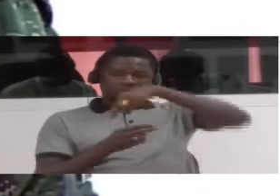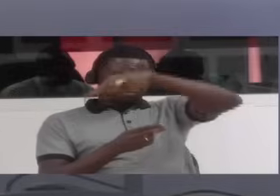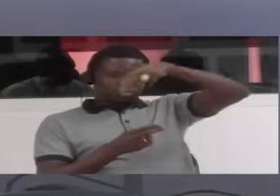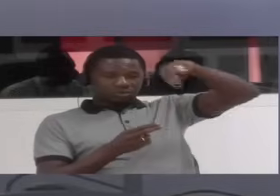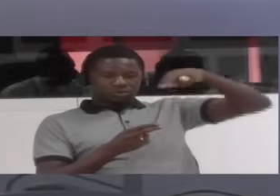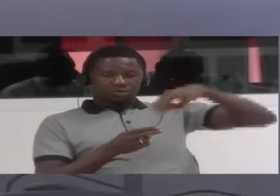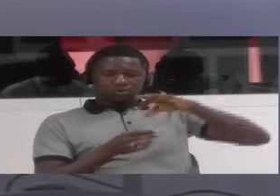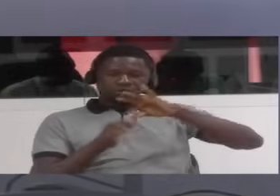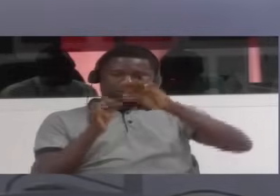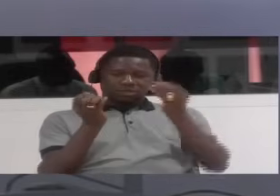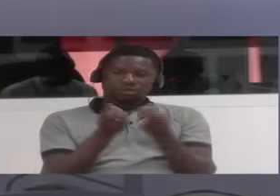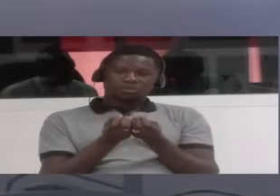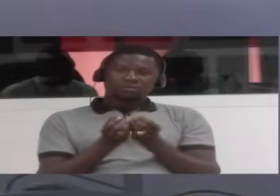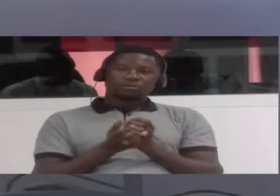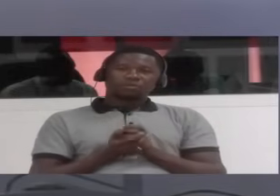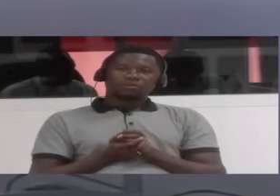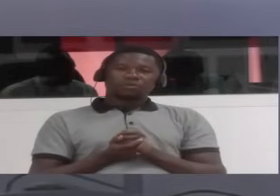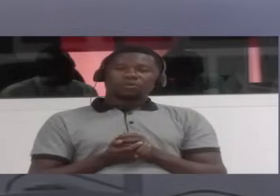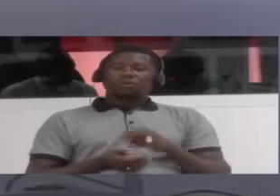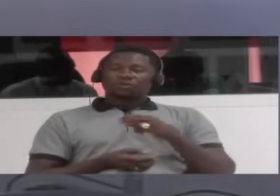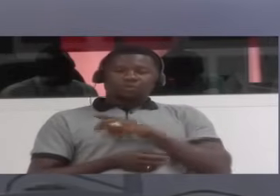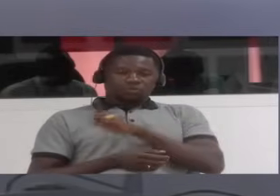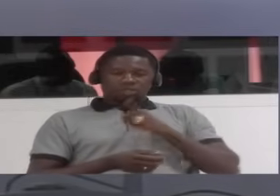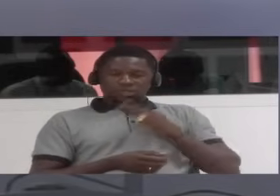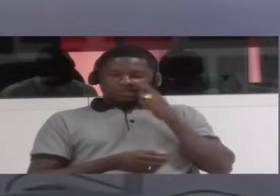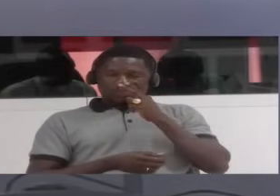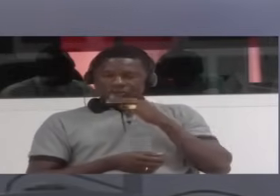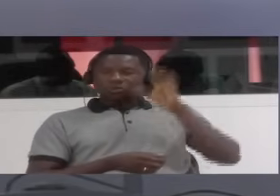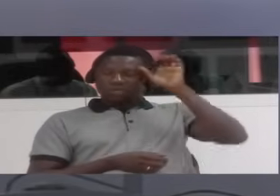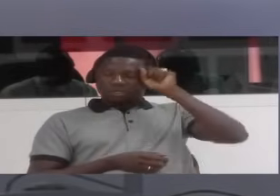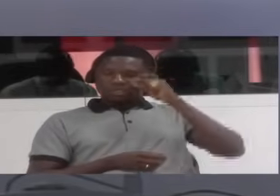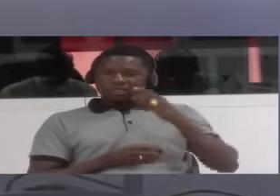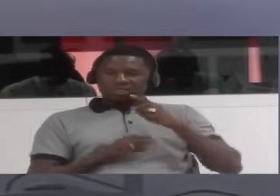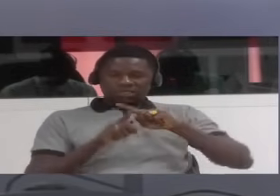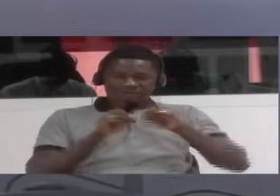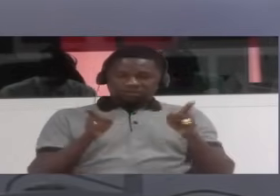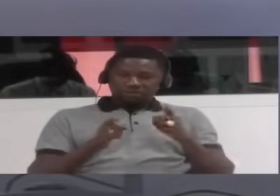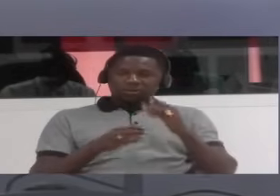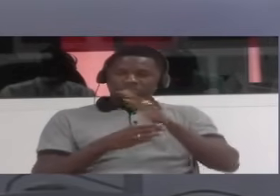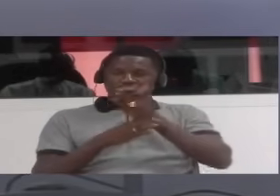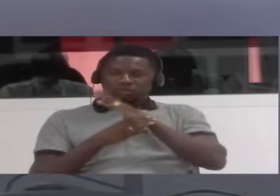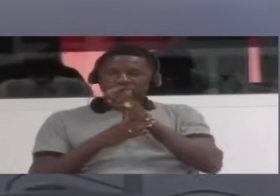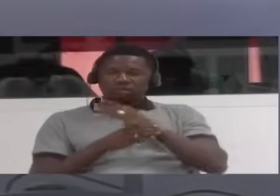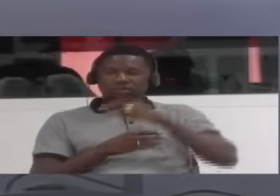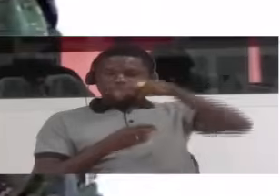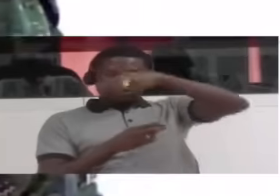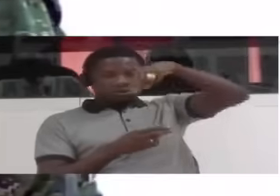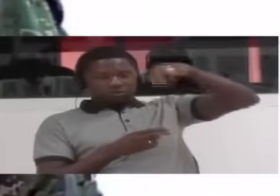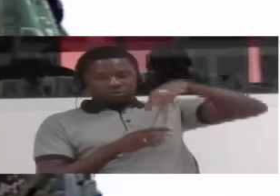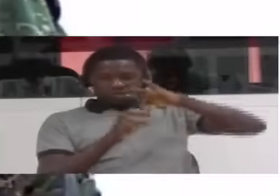are trying to understand the difference between the patrol team and the junglers. Can you explain the difference to